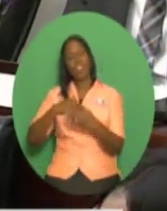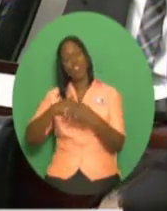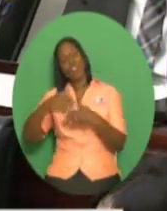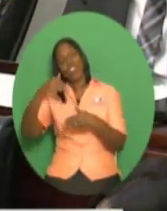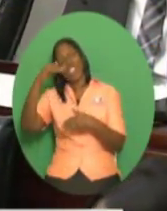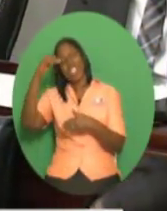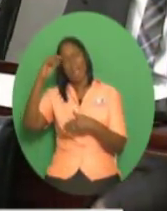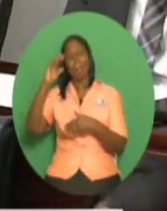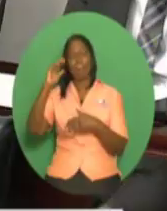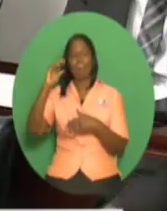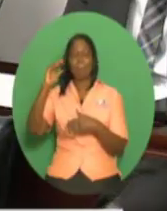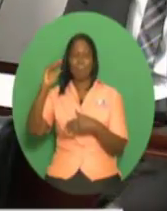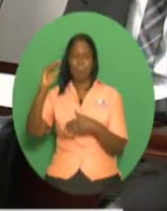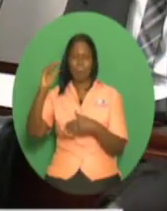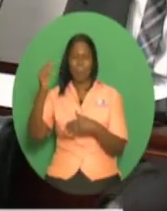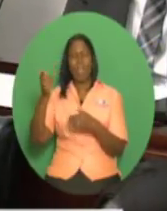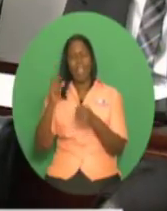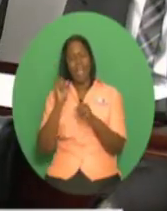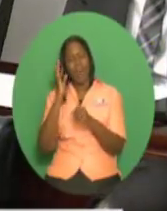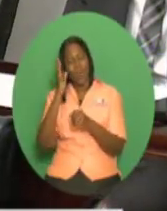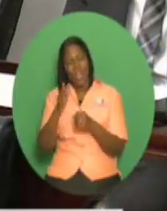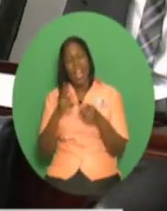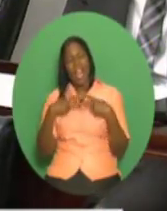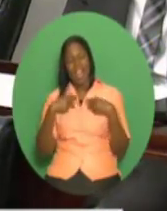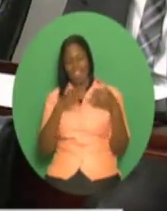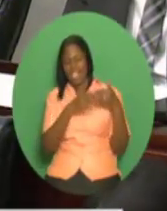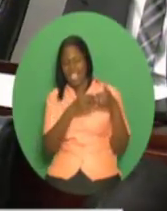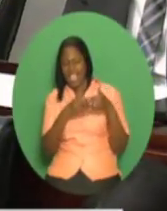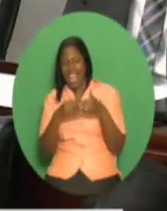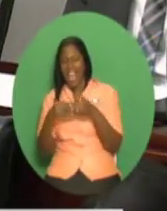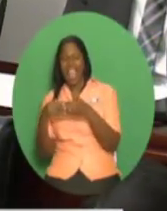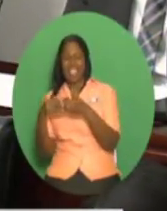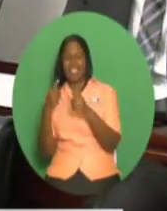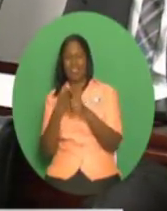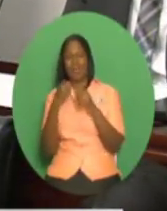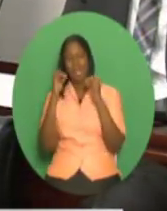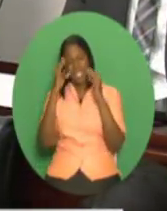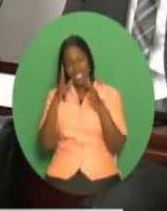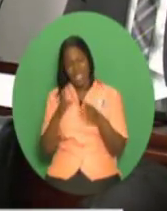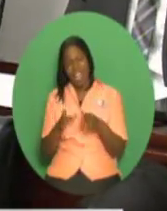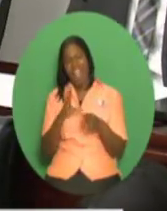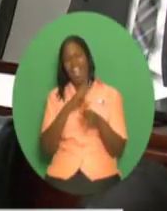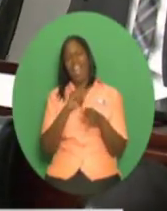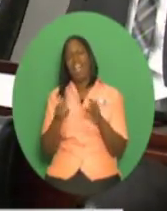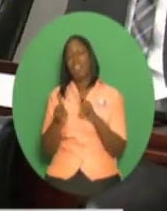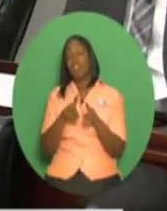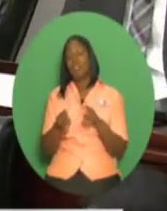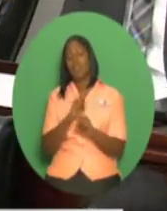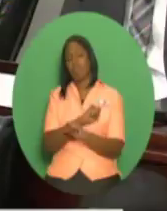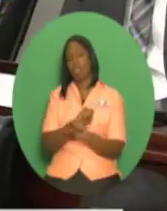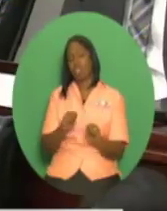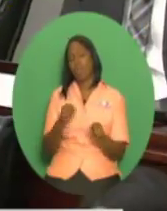requisite guidance from our teachers, will be able to perform to the best of their abilities.